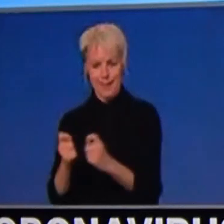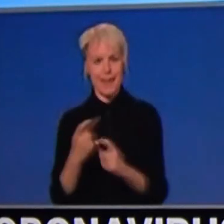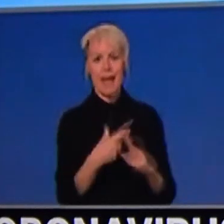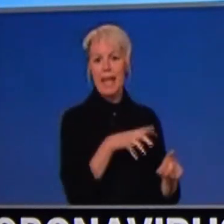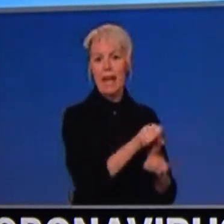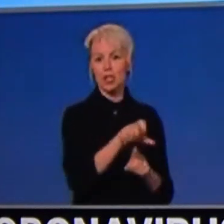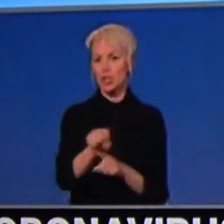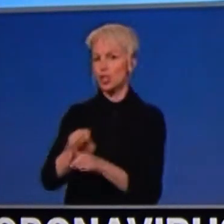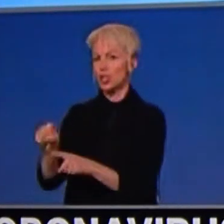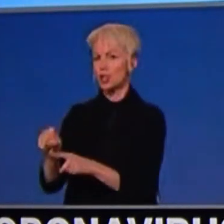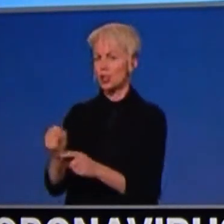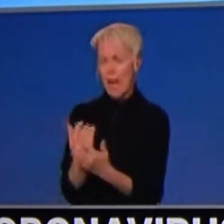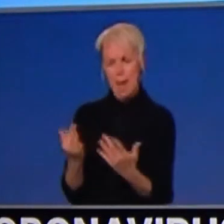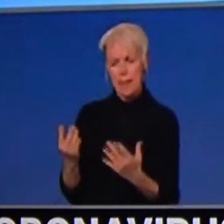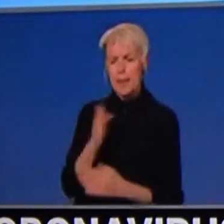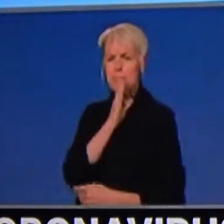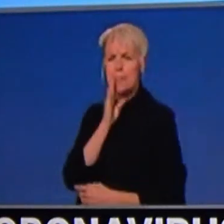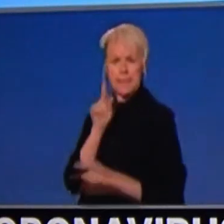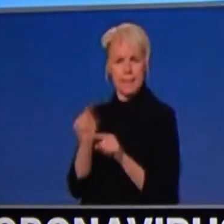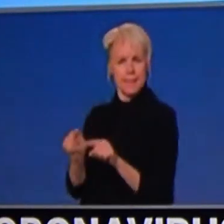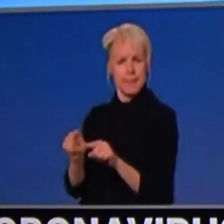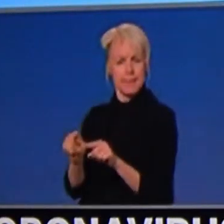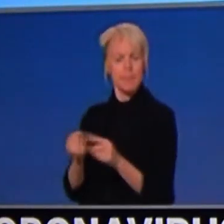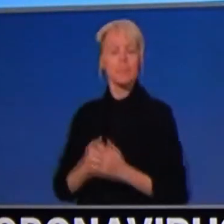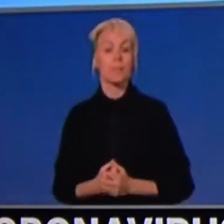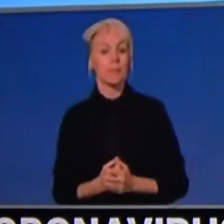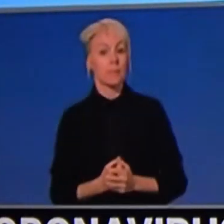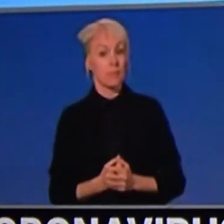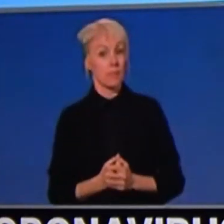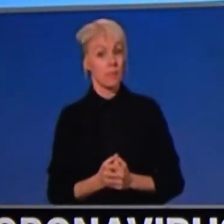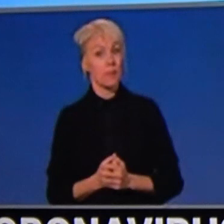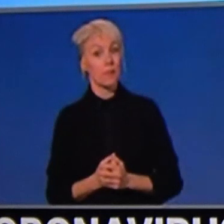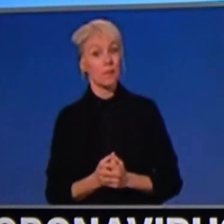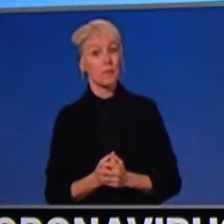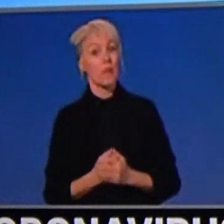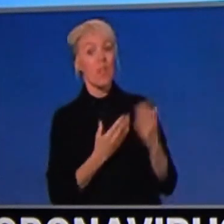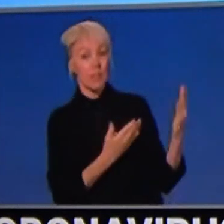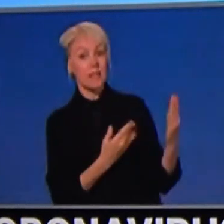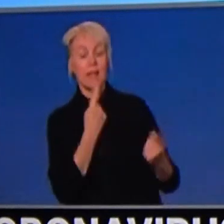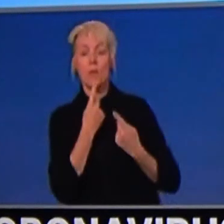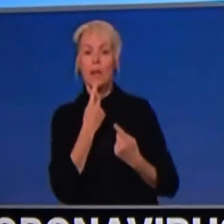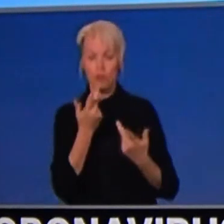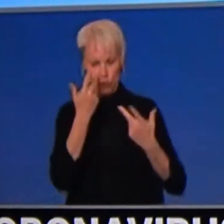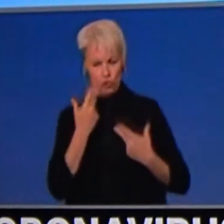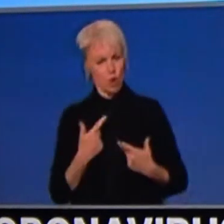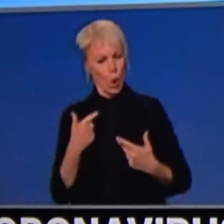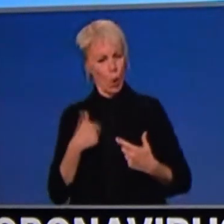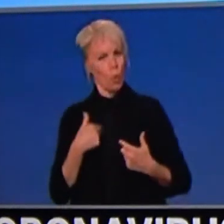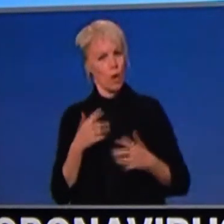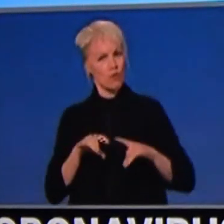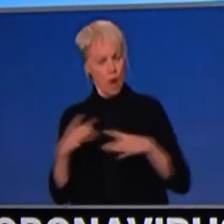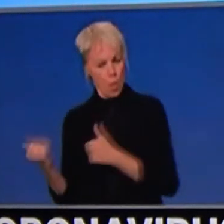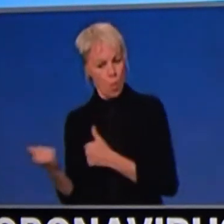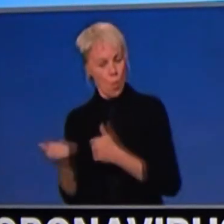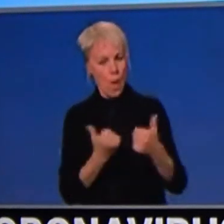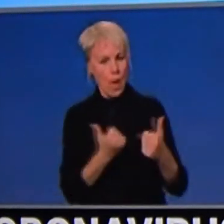probably one of the major reasons we have done so well in controlling the early phases of this pandemic. The other